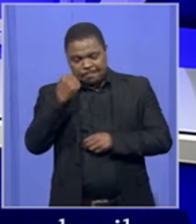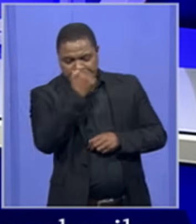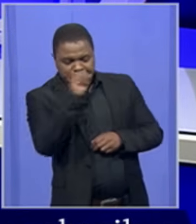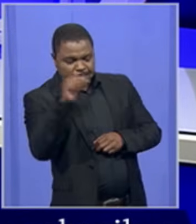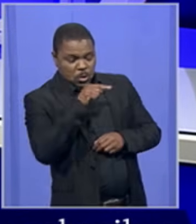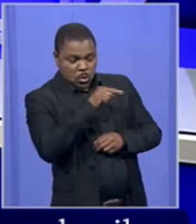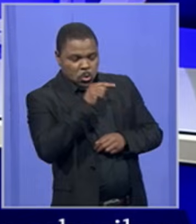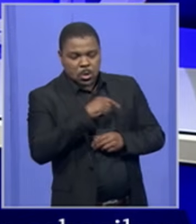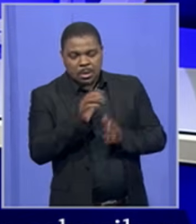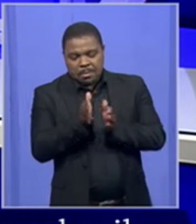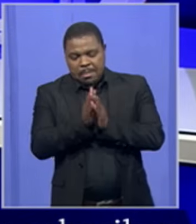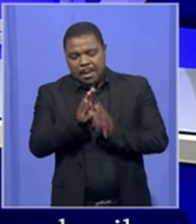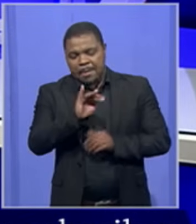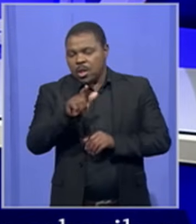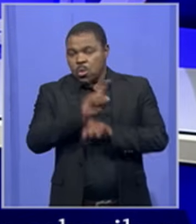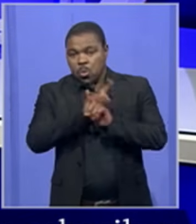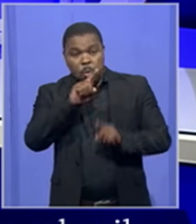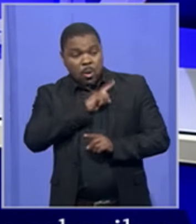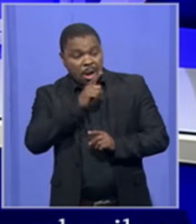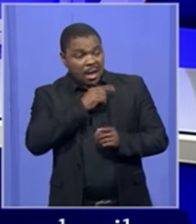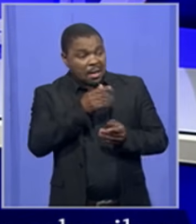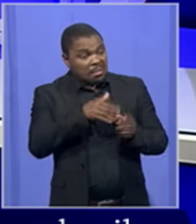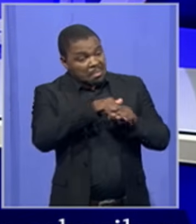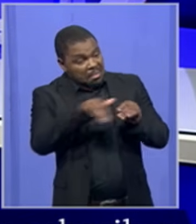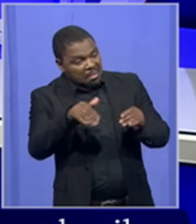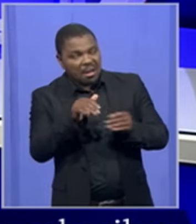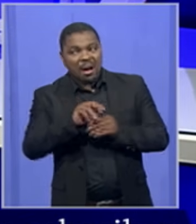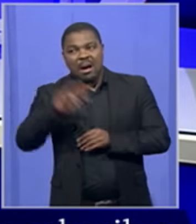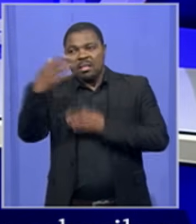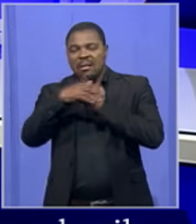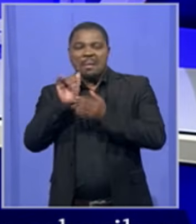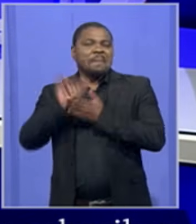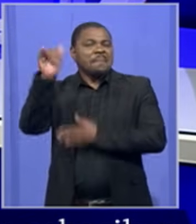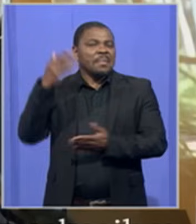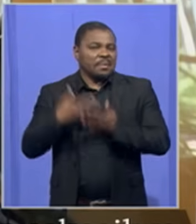go supa fa ka tshabela kwa dinageng tse dingwe.